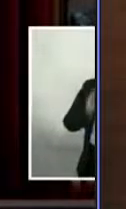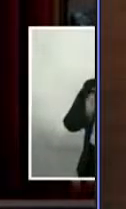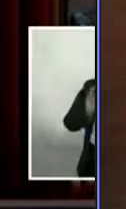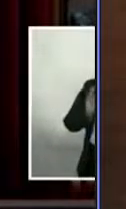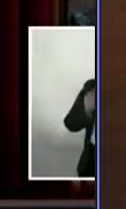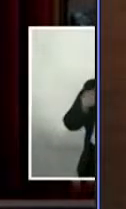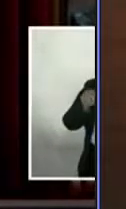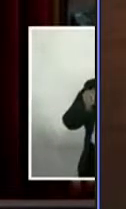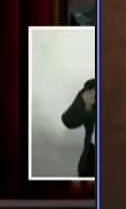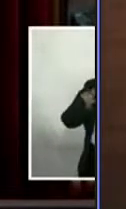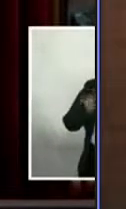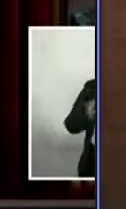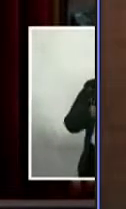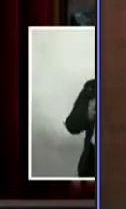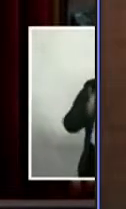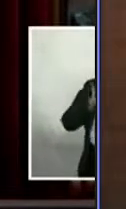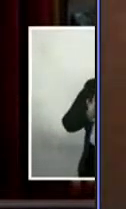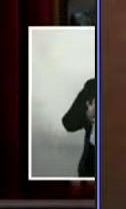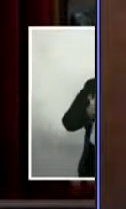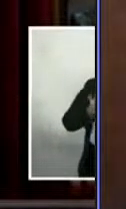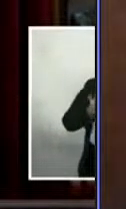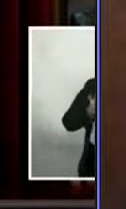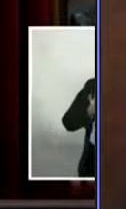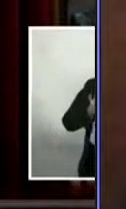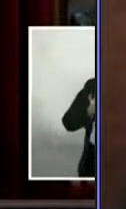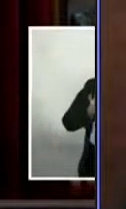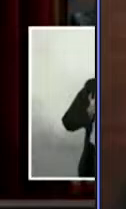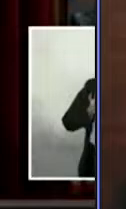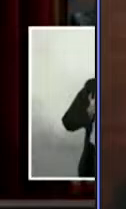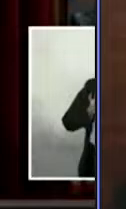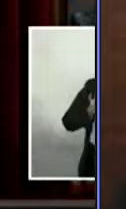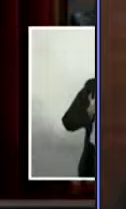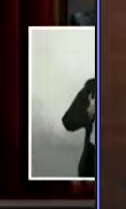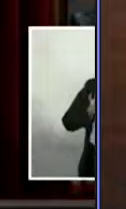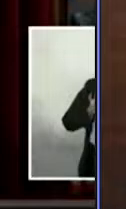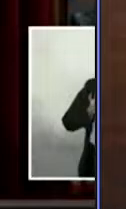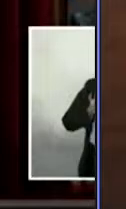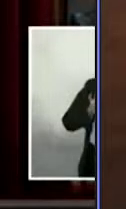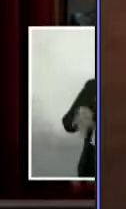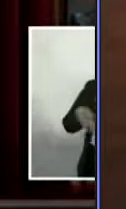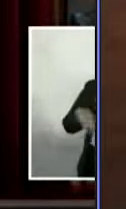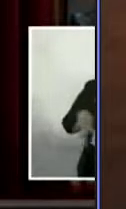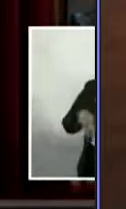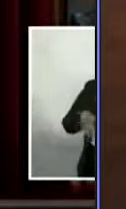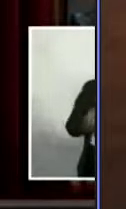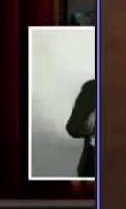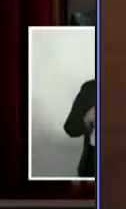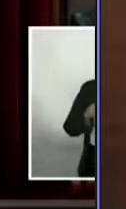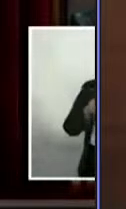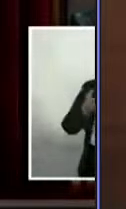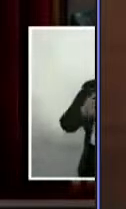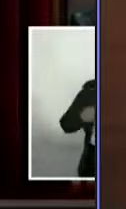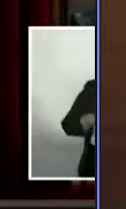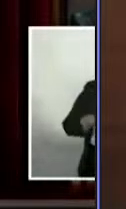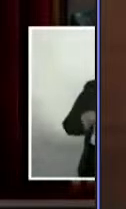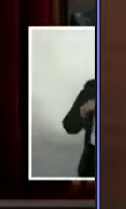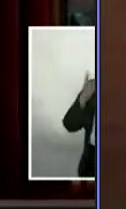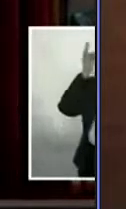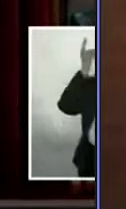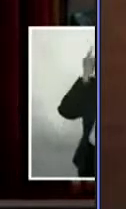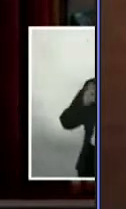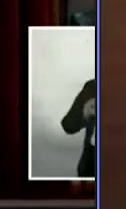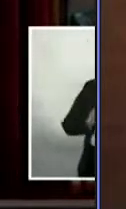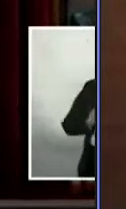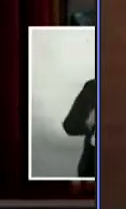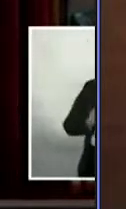internet connectivity to the rural community of KwaZulu. We applaud the work of the Ethekwini municipality, who shall later this year go out to